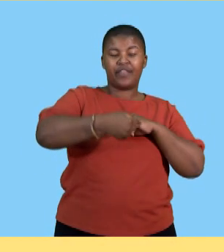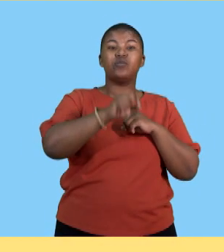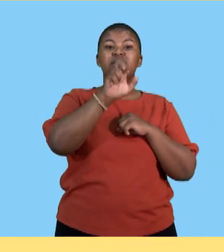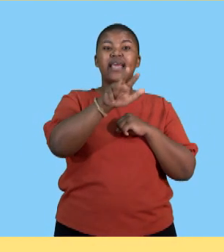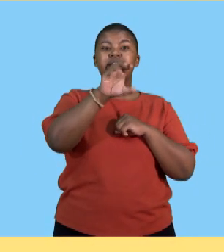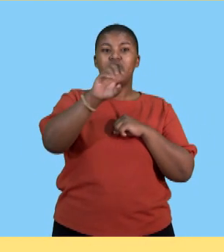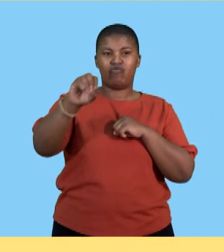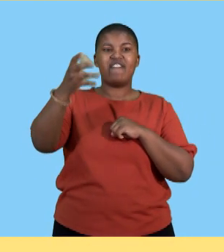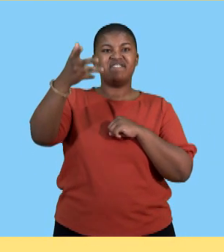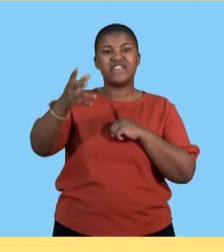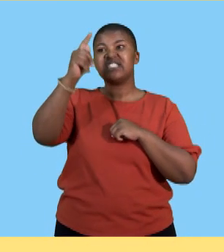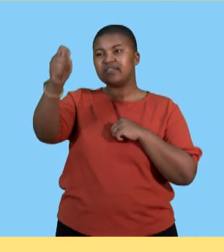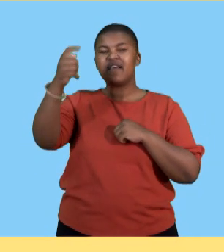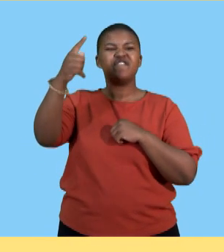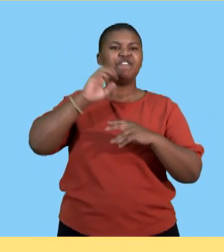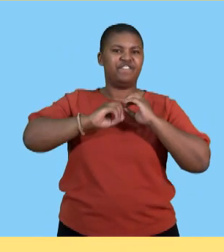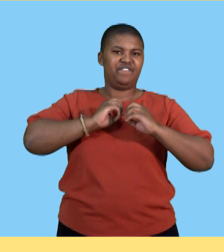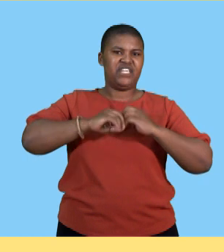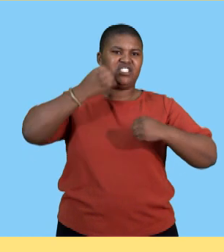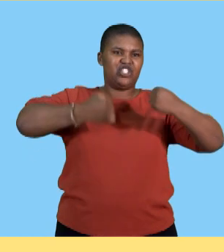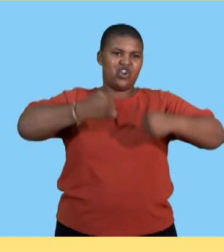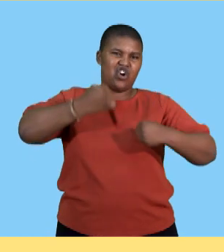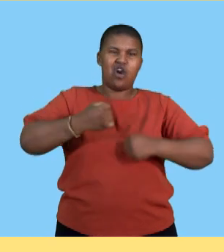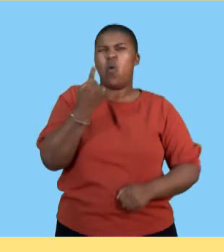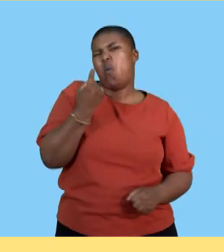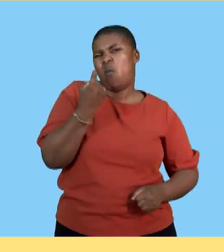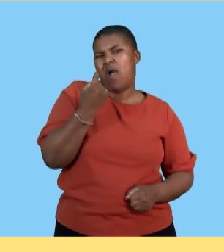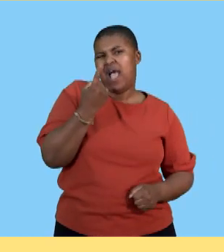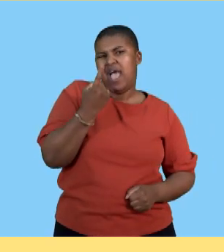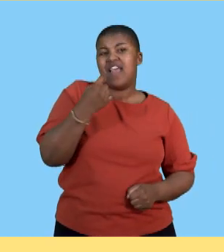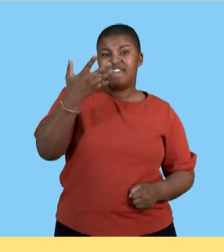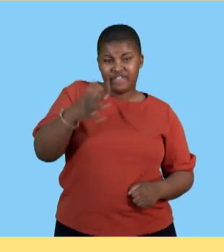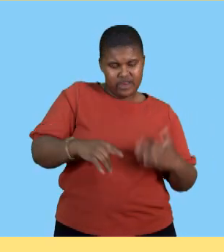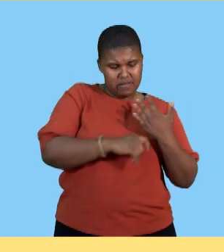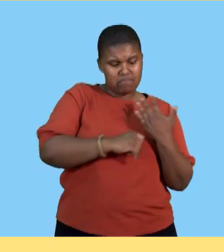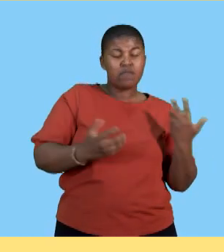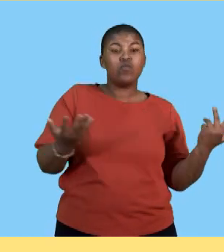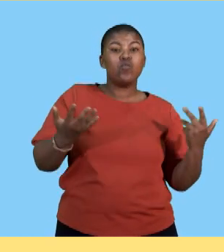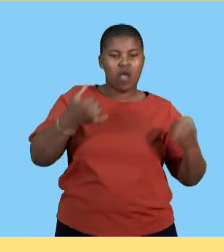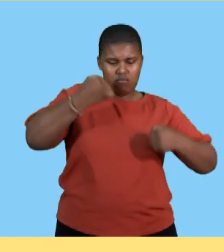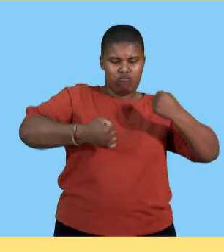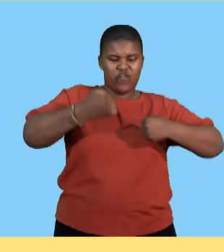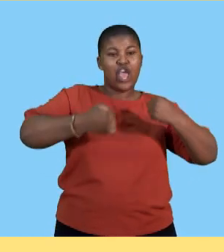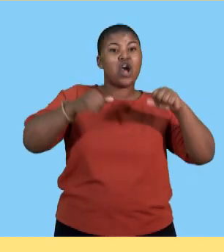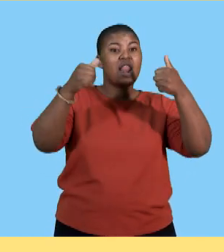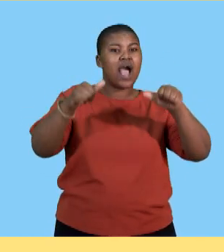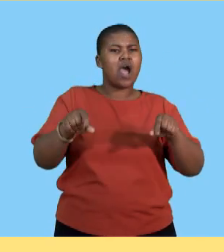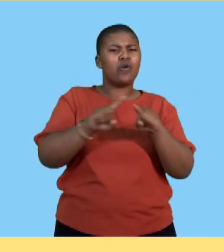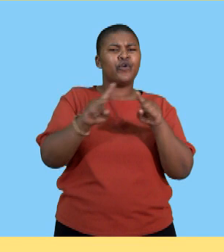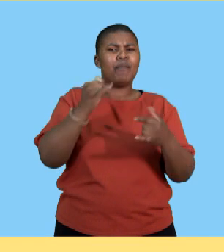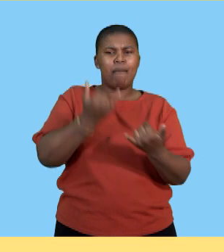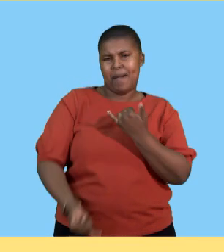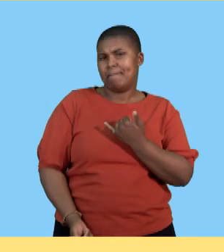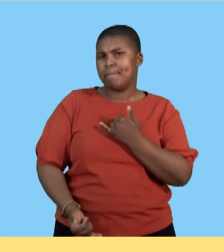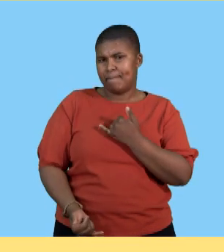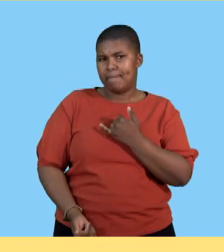of 11,800 paid for repairs to one of the vehicles was debited to the vehicle's account